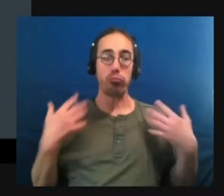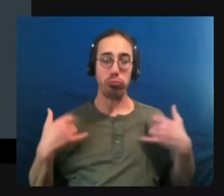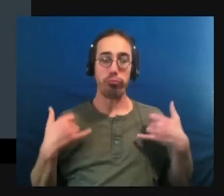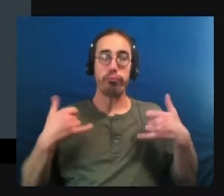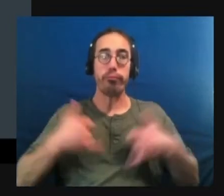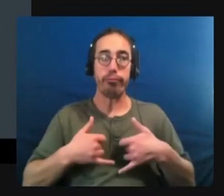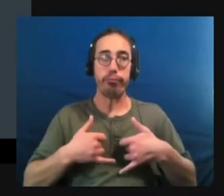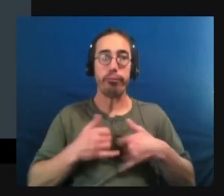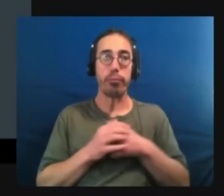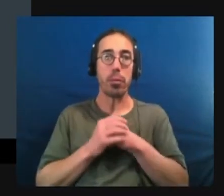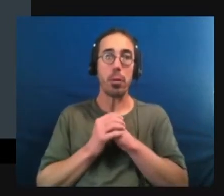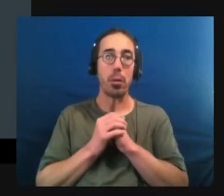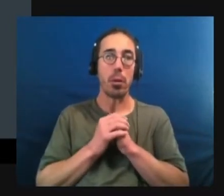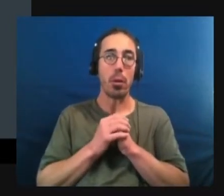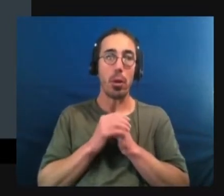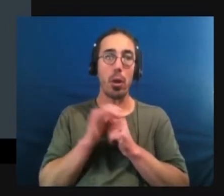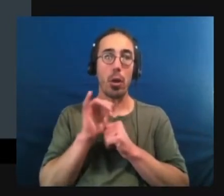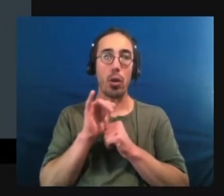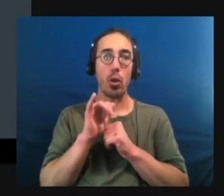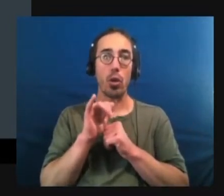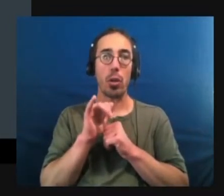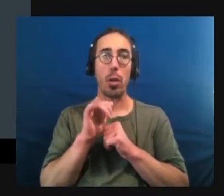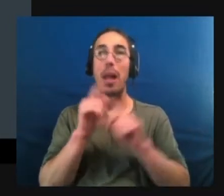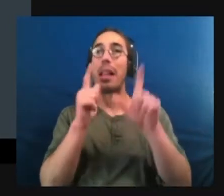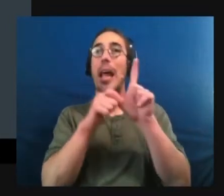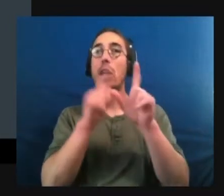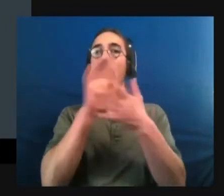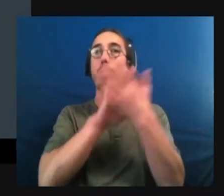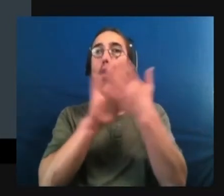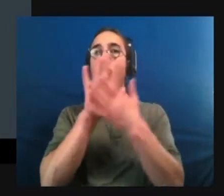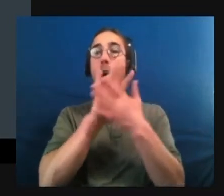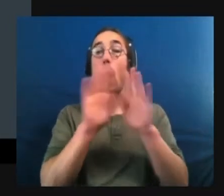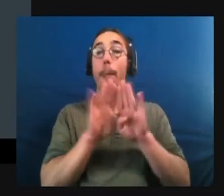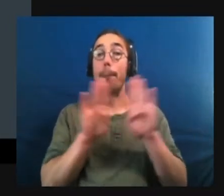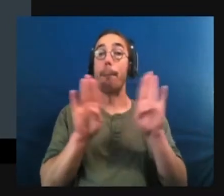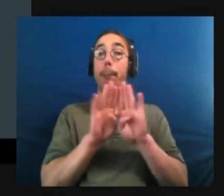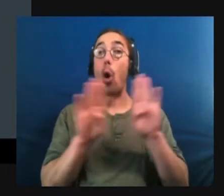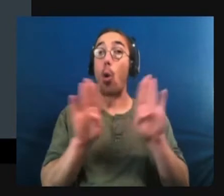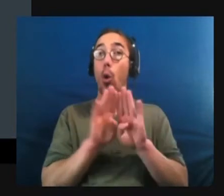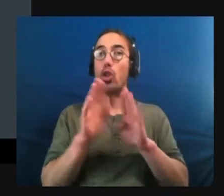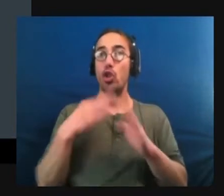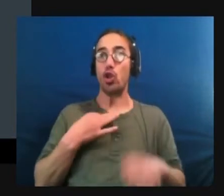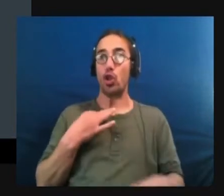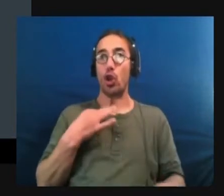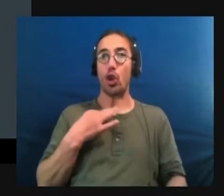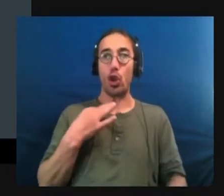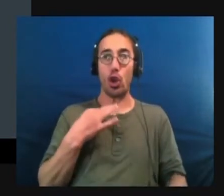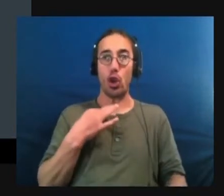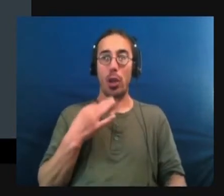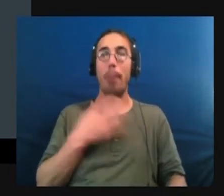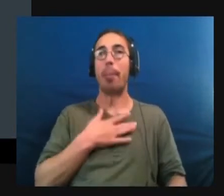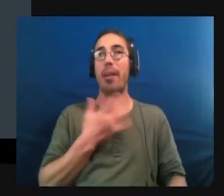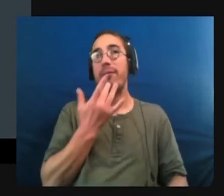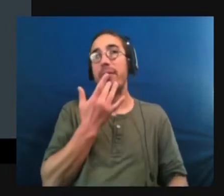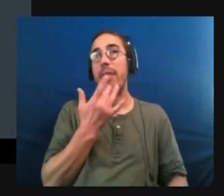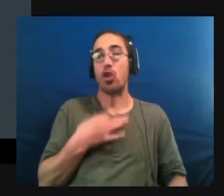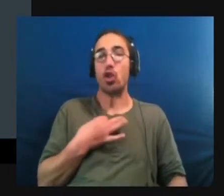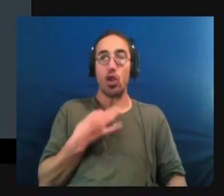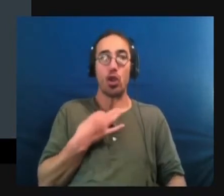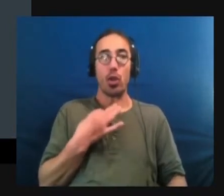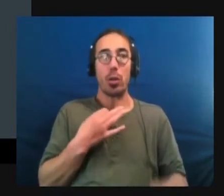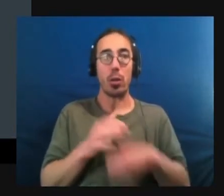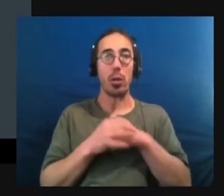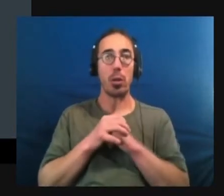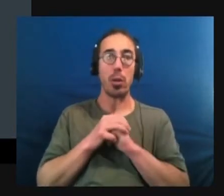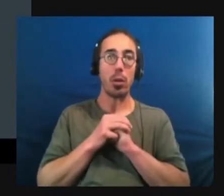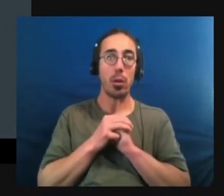I'm wearing my letterboard shirt, letterboard love, one of my favorite shirts. I need to take a